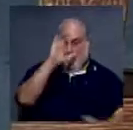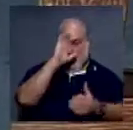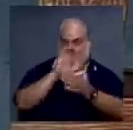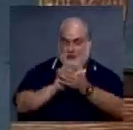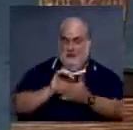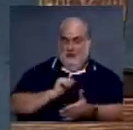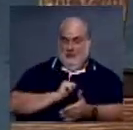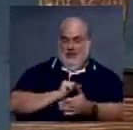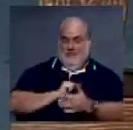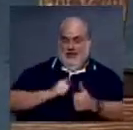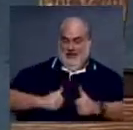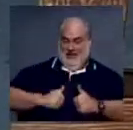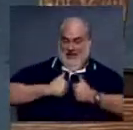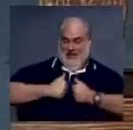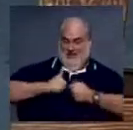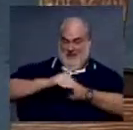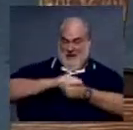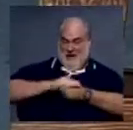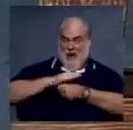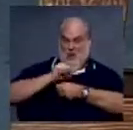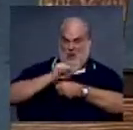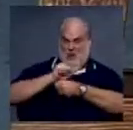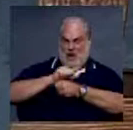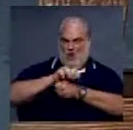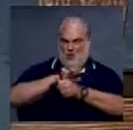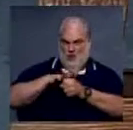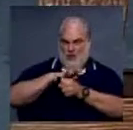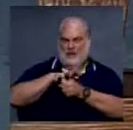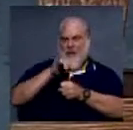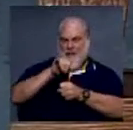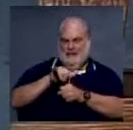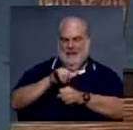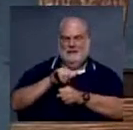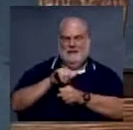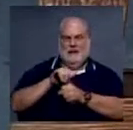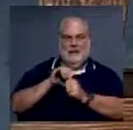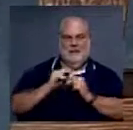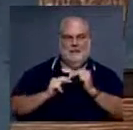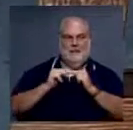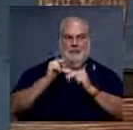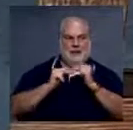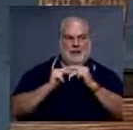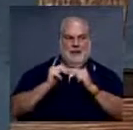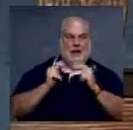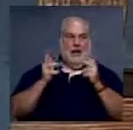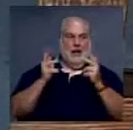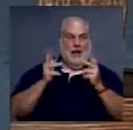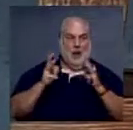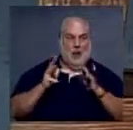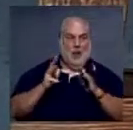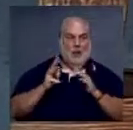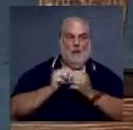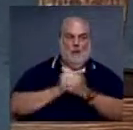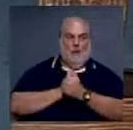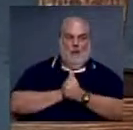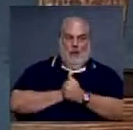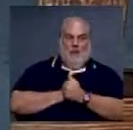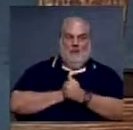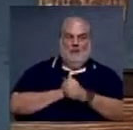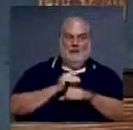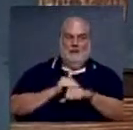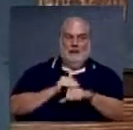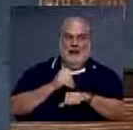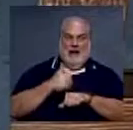residents in and around the neighborhood and work in and around the neighborhood where the facility is going to be built. We also are pet lovers and own